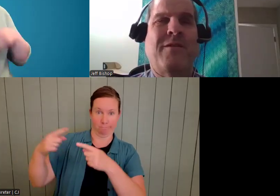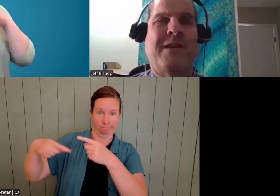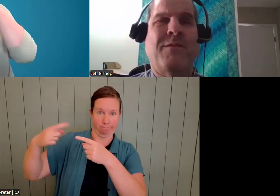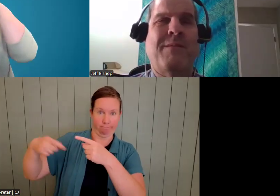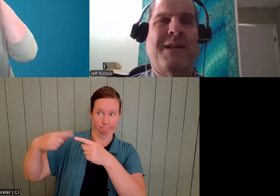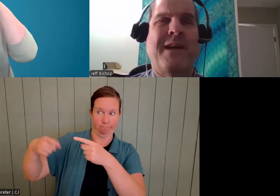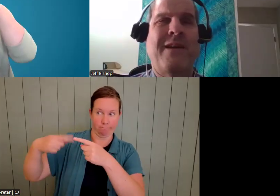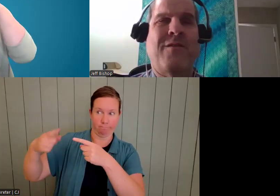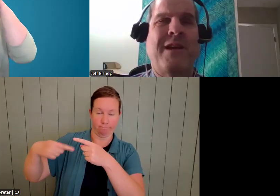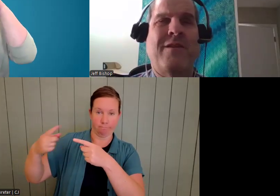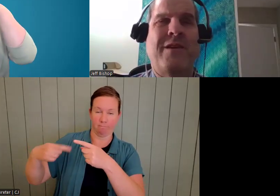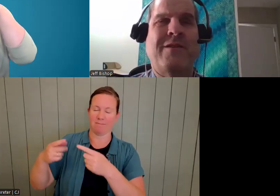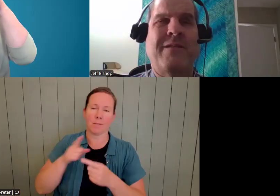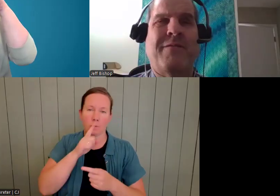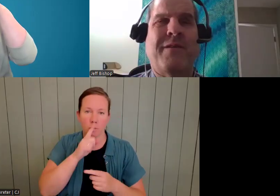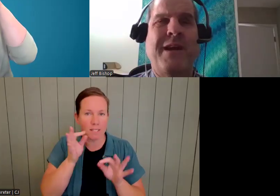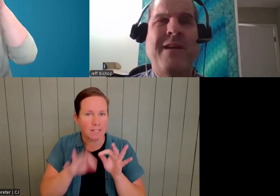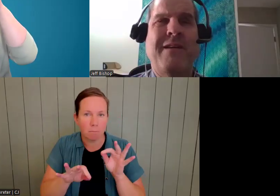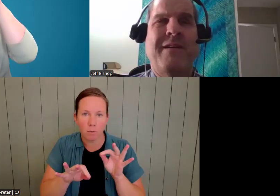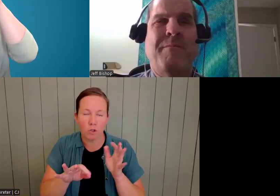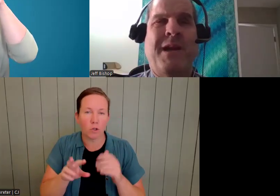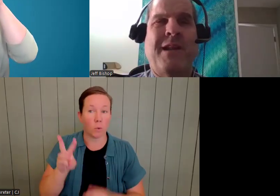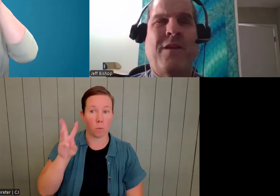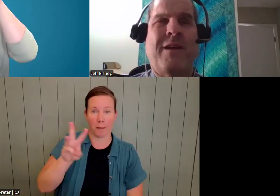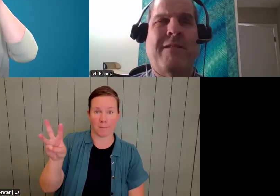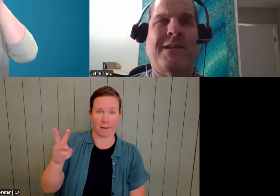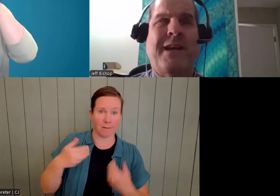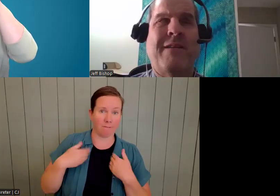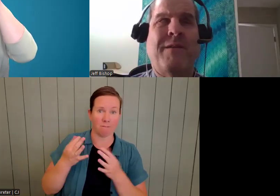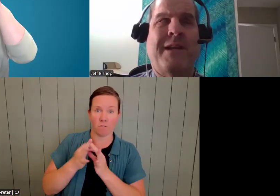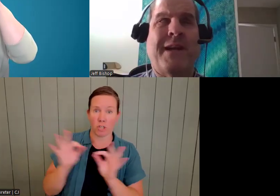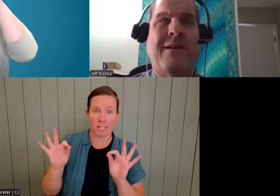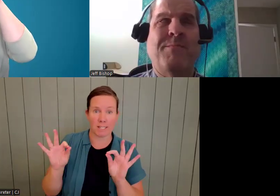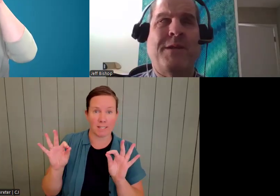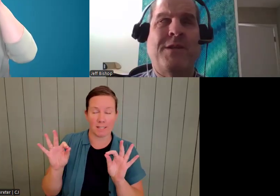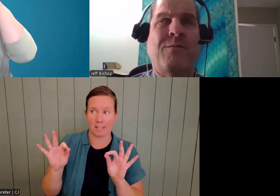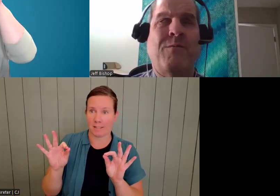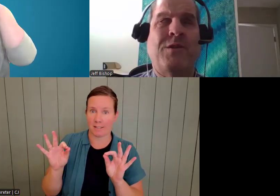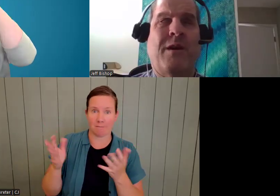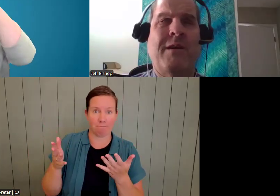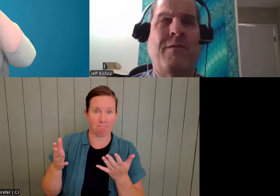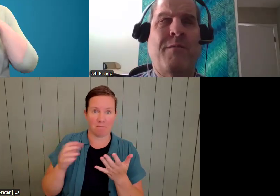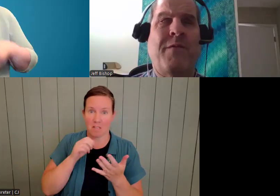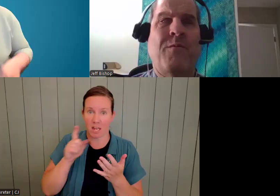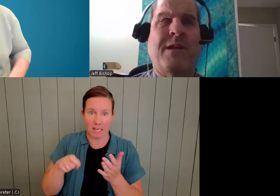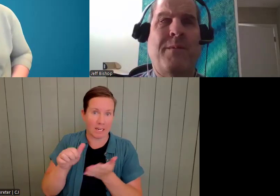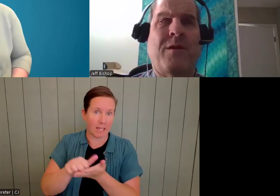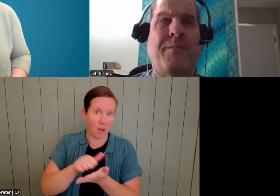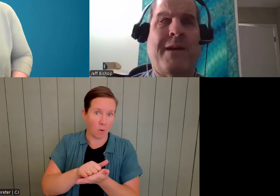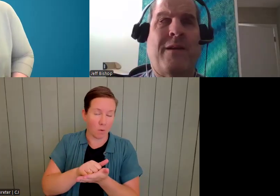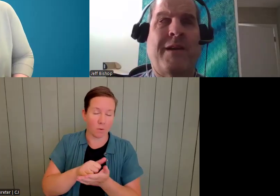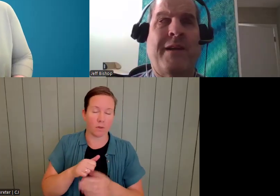simple as going to the website. You can either use it free, meaning that you don't have to sign in with an account, but if you